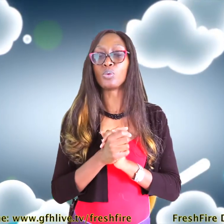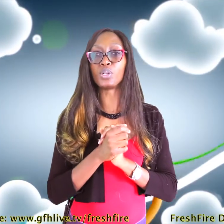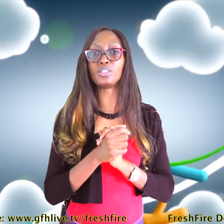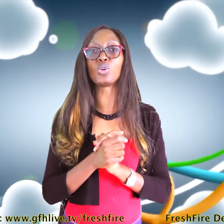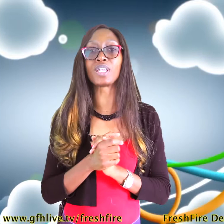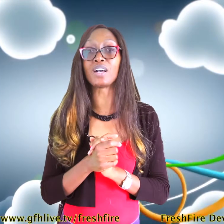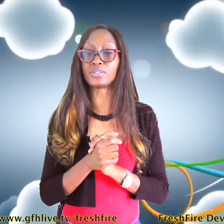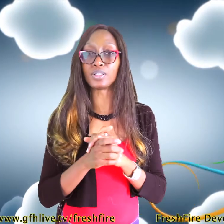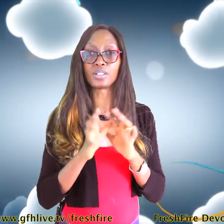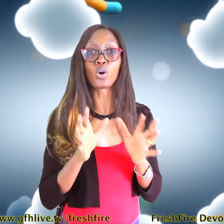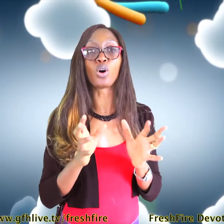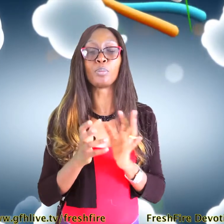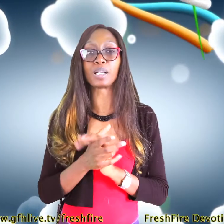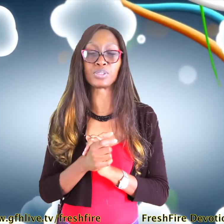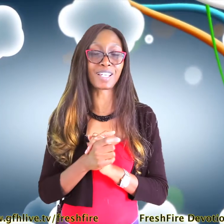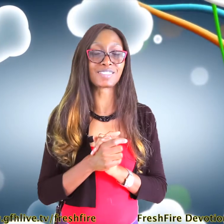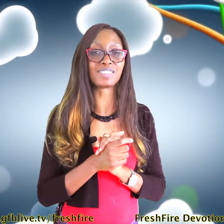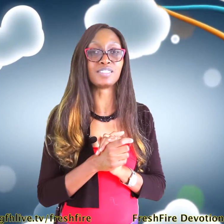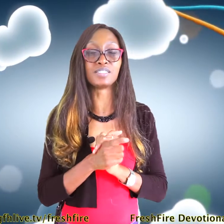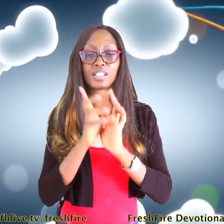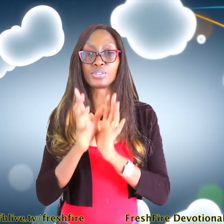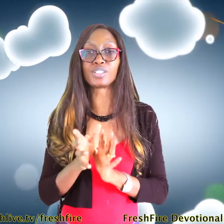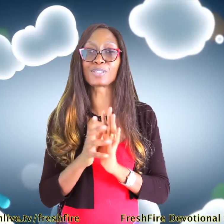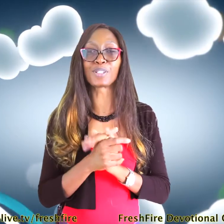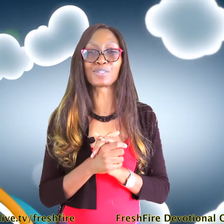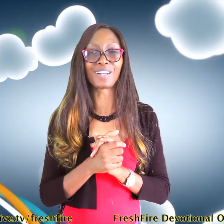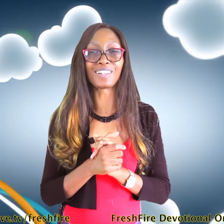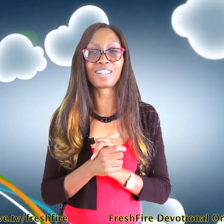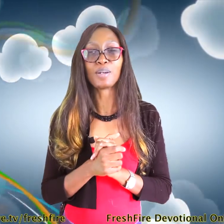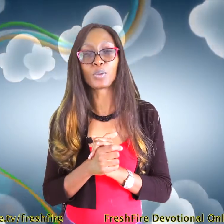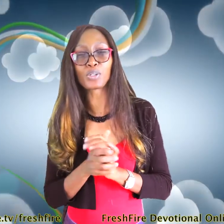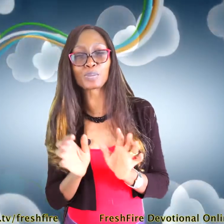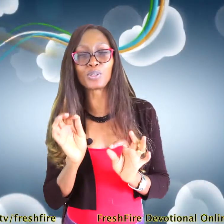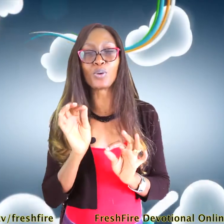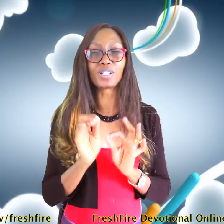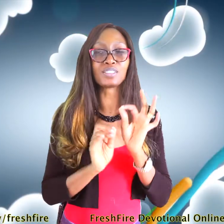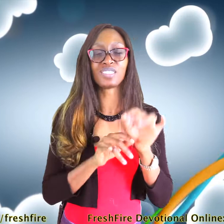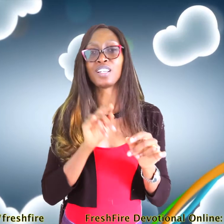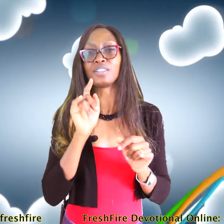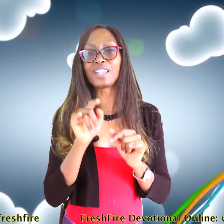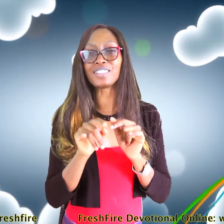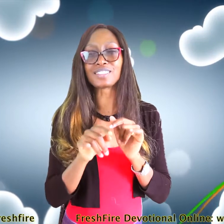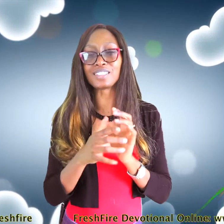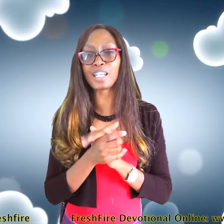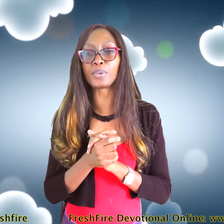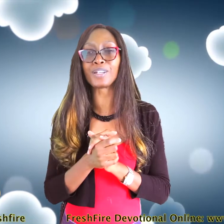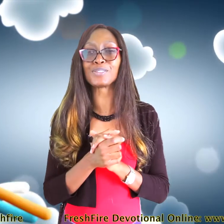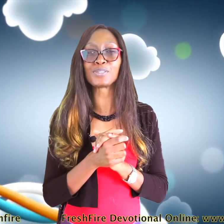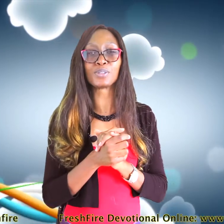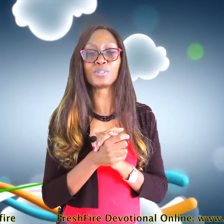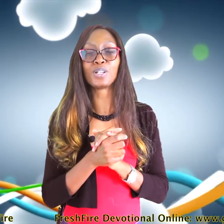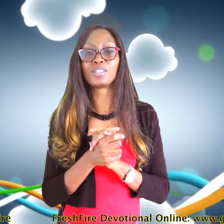Interestingly, we know we have a core Bible text in today's Fresh Fire, but we're going to be going